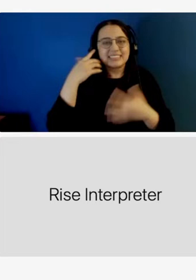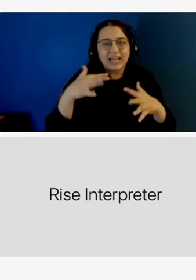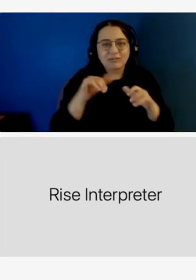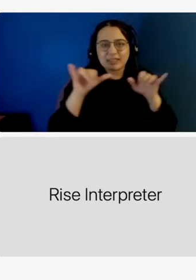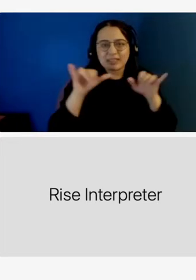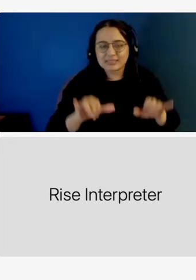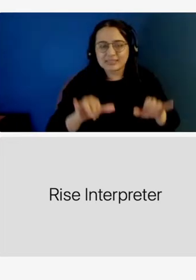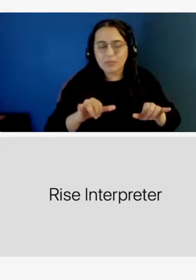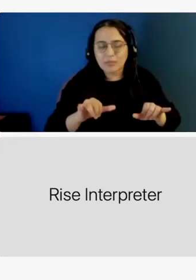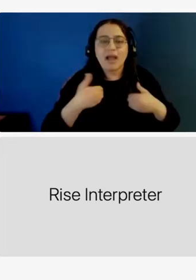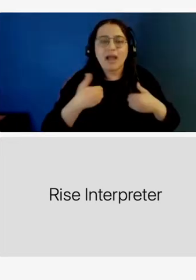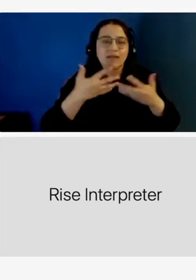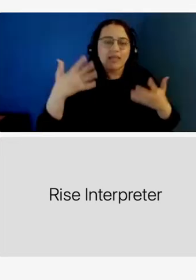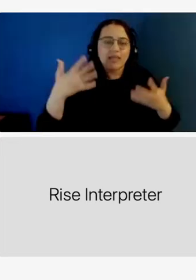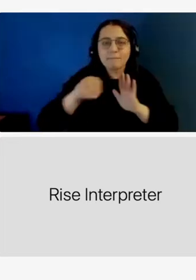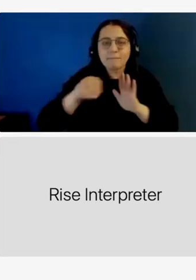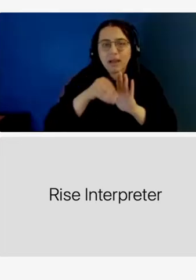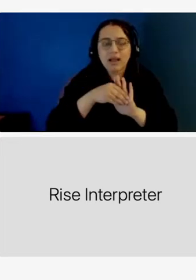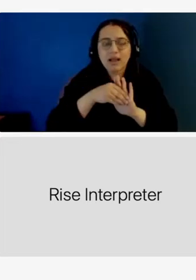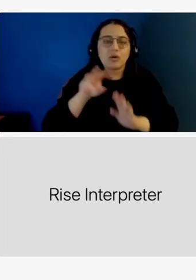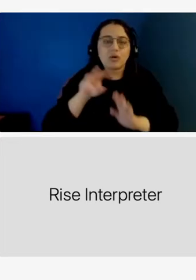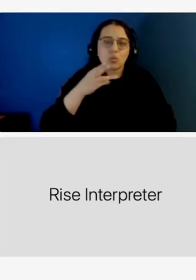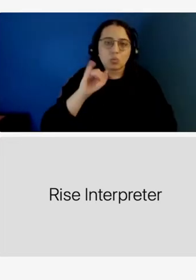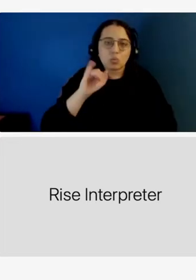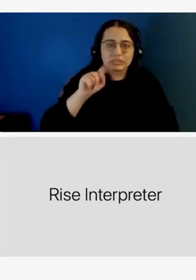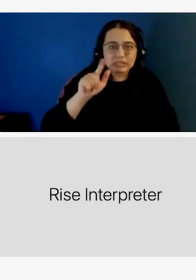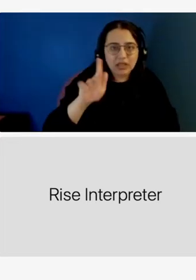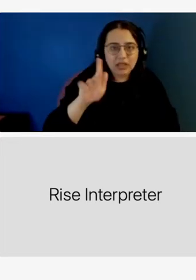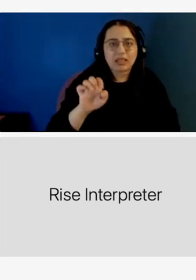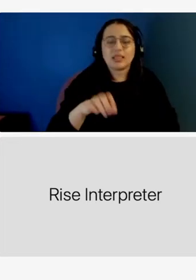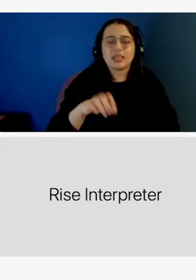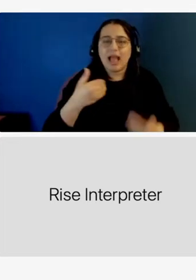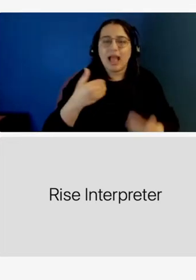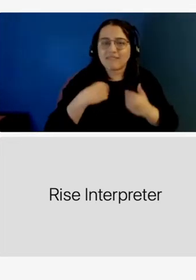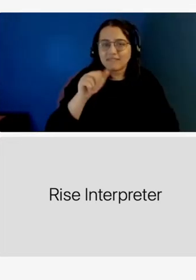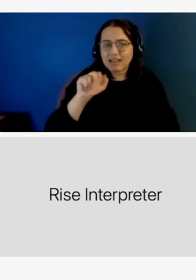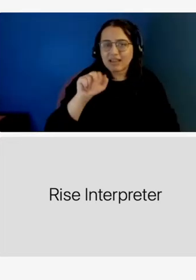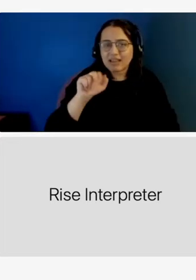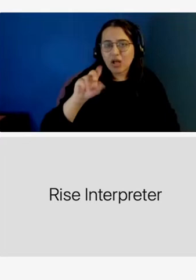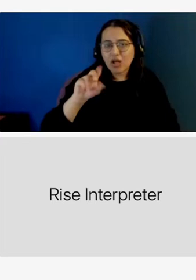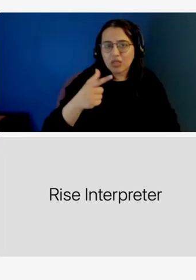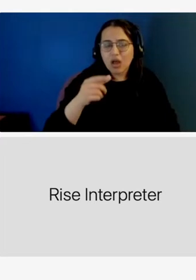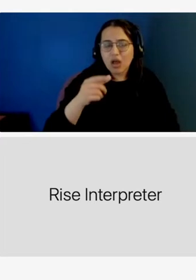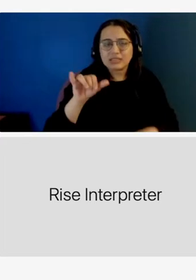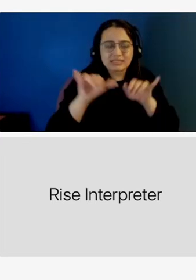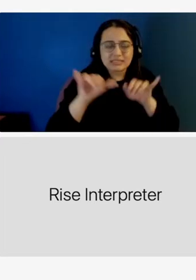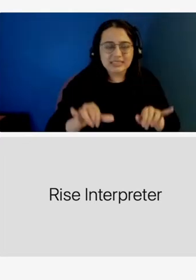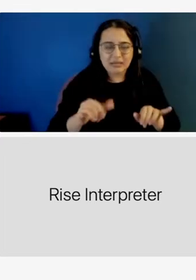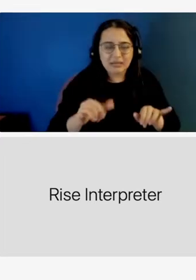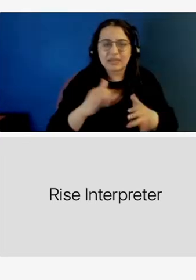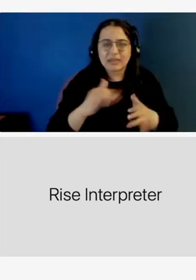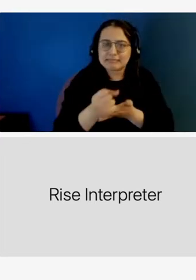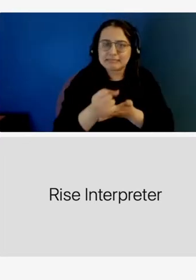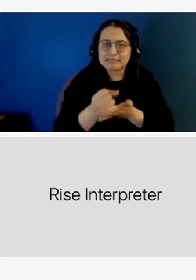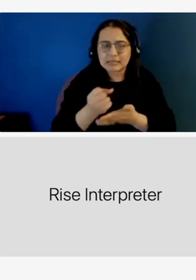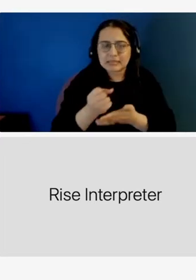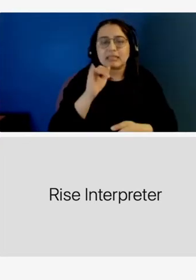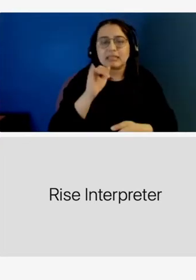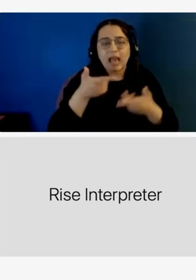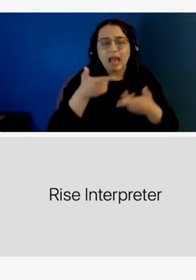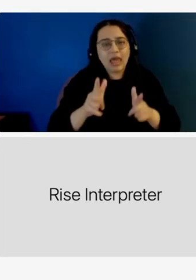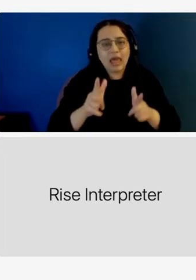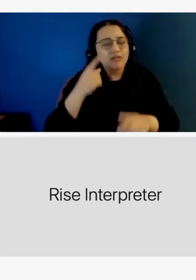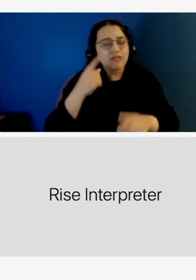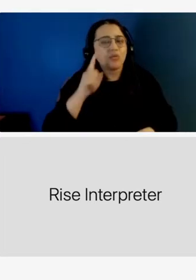they provide an analog system that still allow some of the functions to still allow the school to operate and to hold their functions.